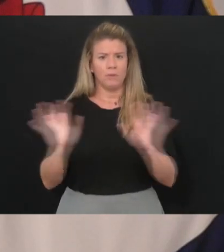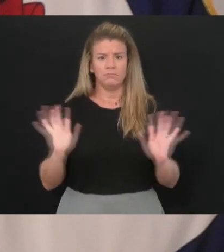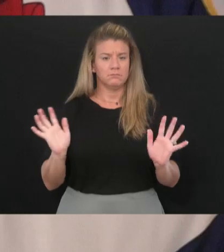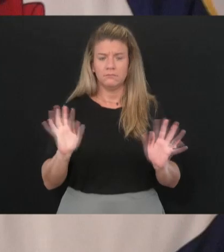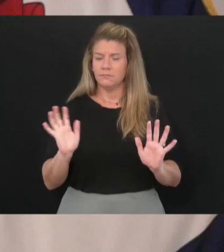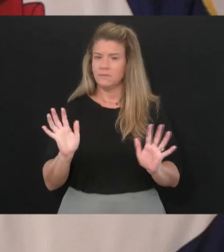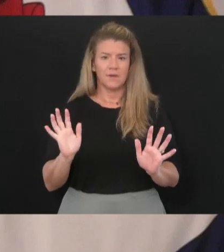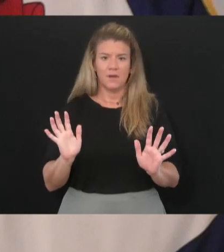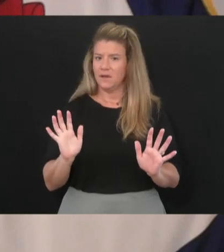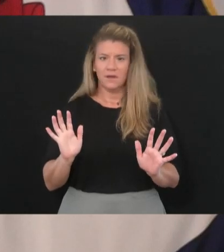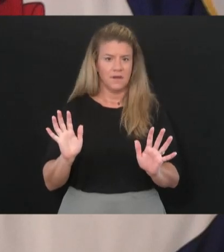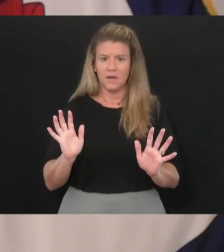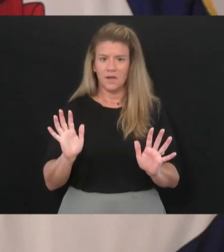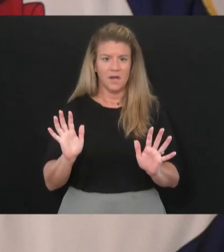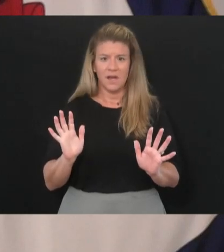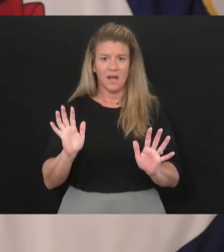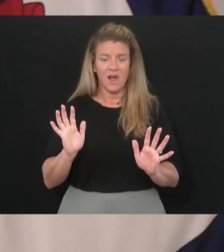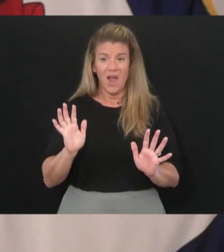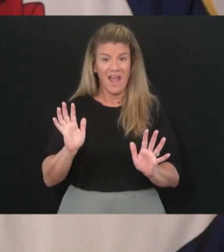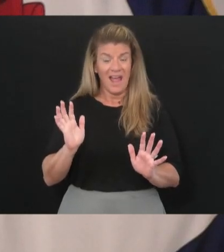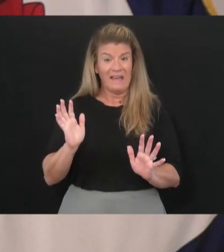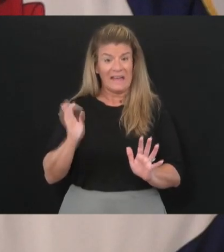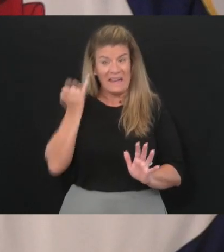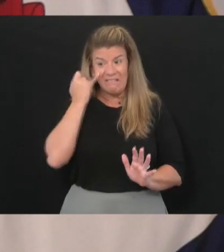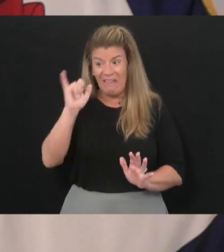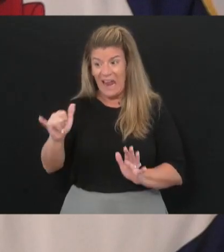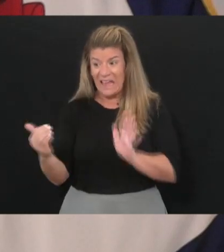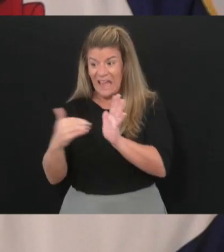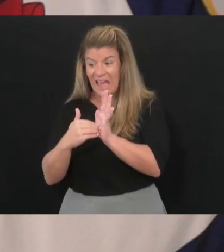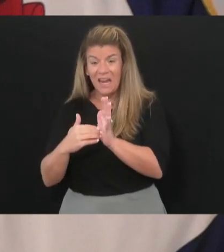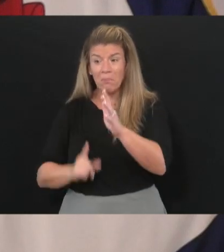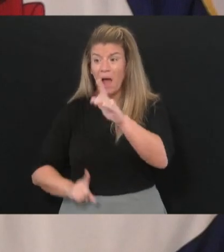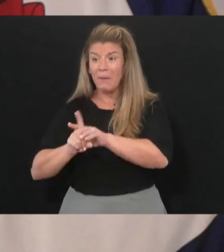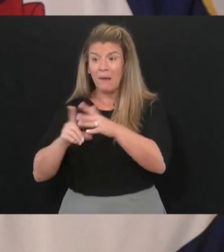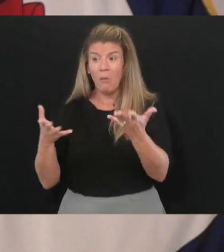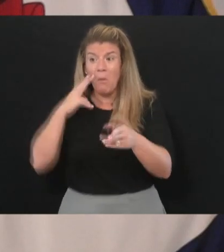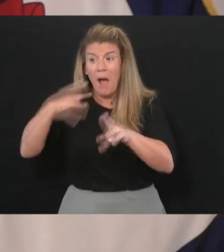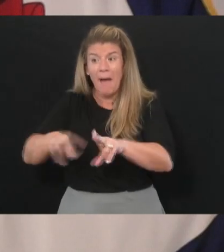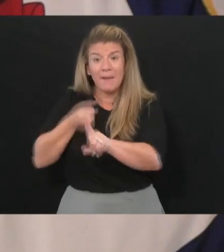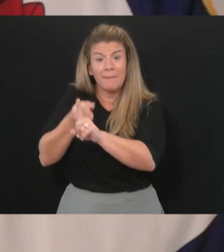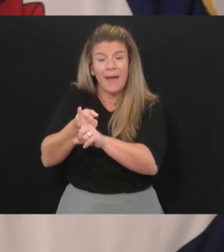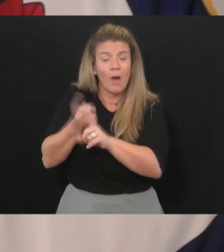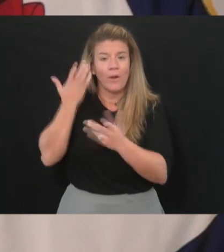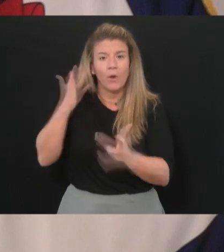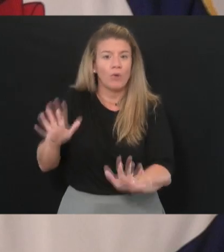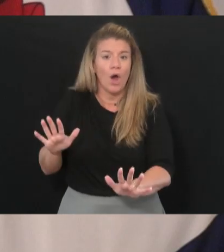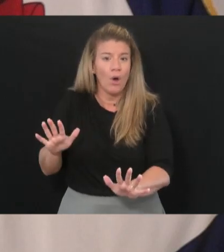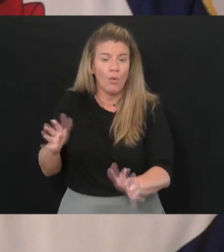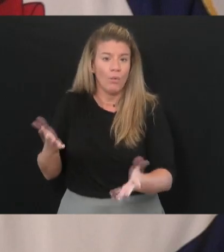My goodness, what if we did that? What would happen? And so it